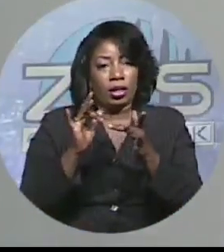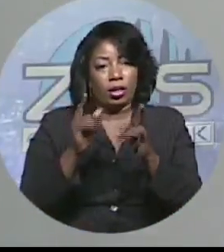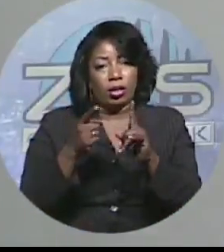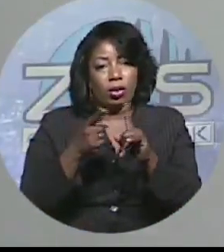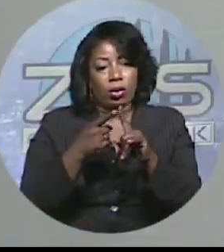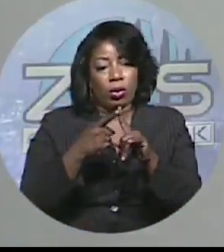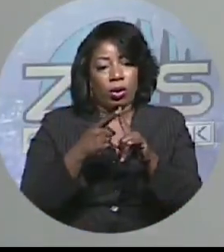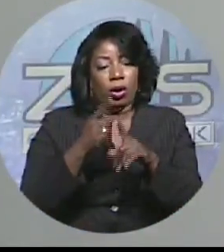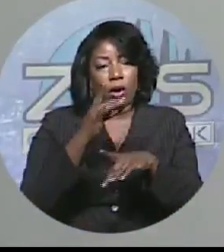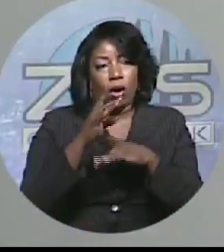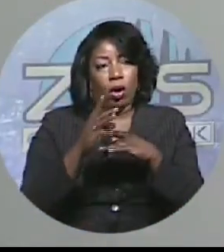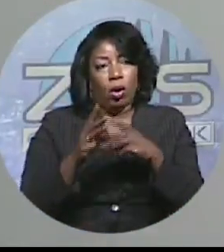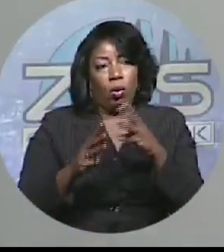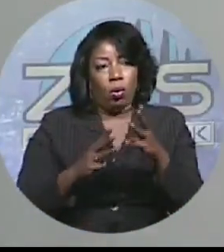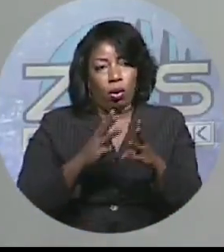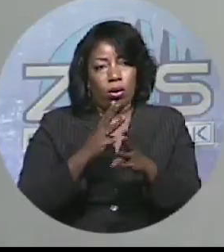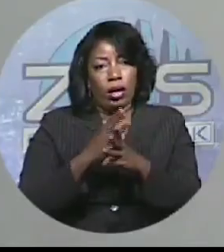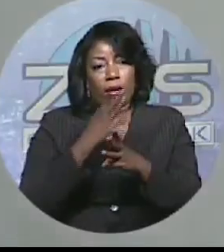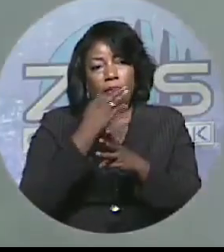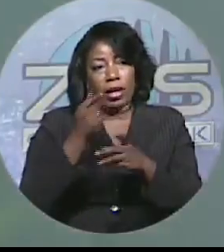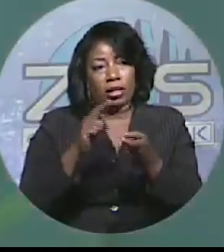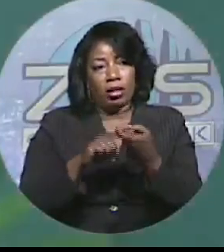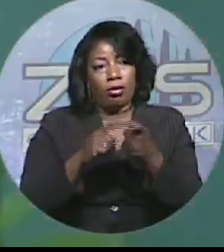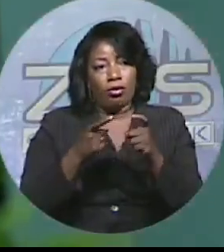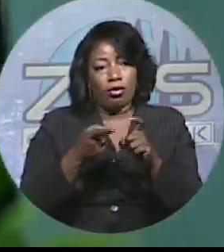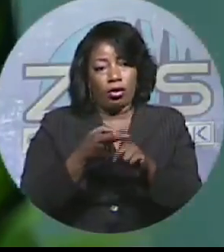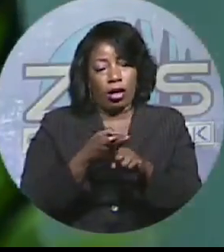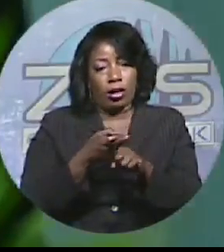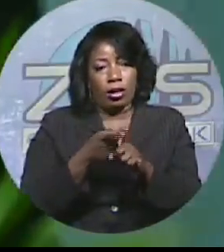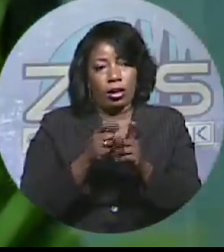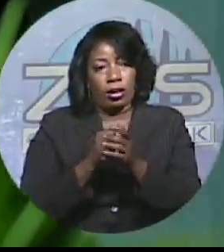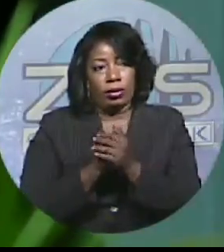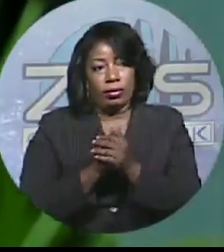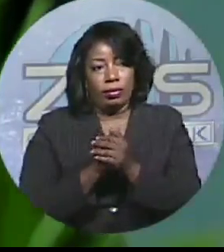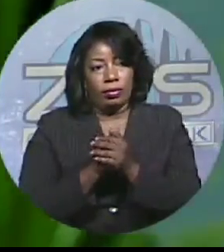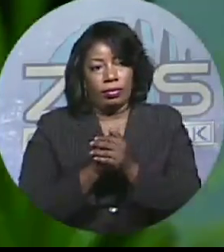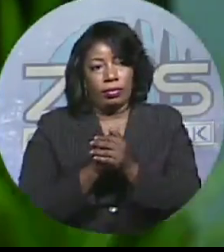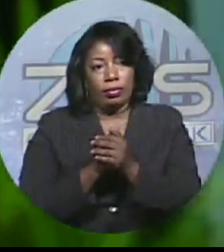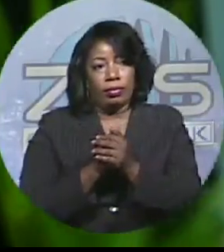friend in business. Keisha Adderley for the BTC Island Connection.